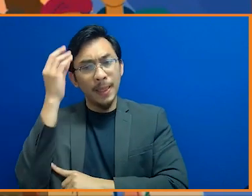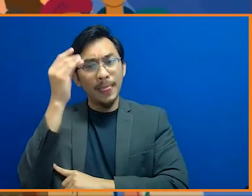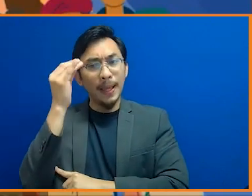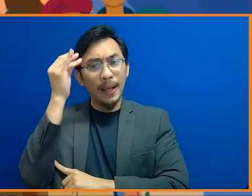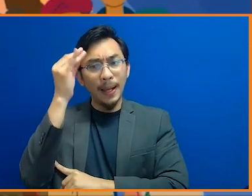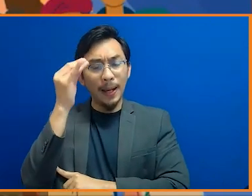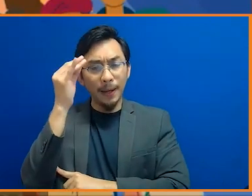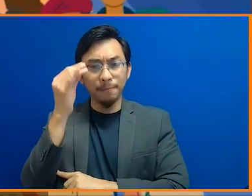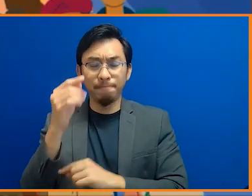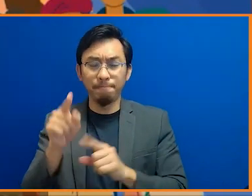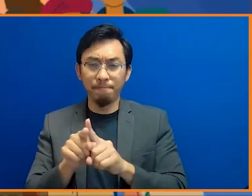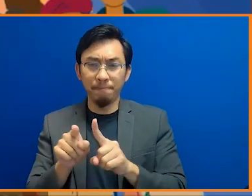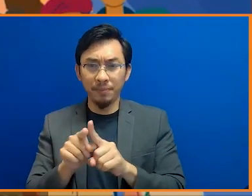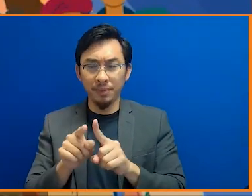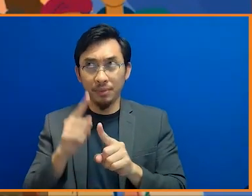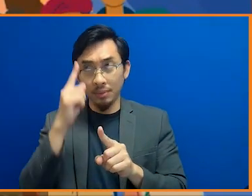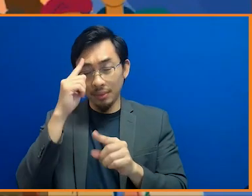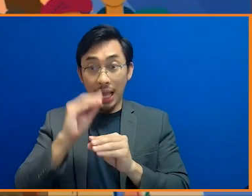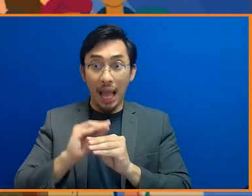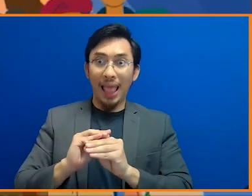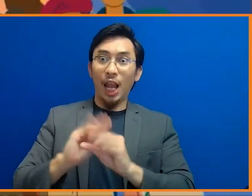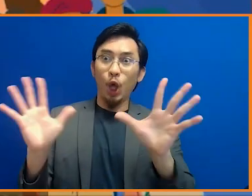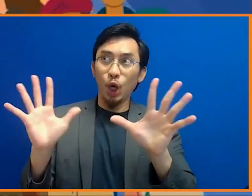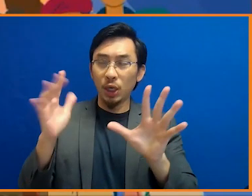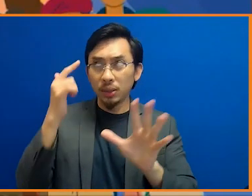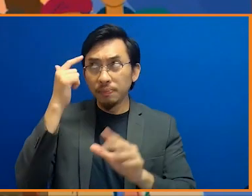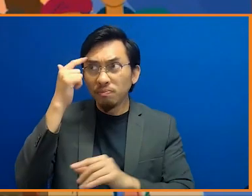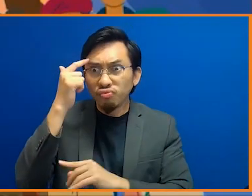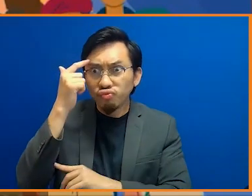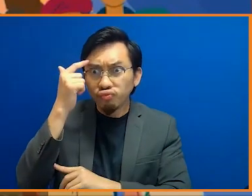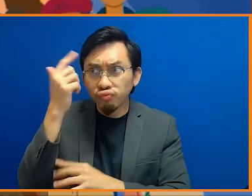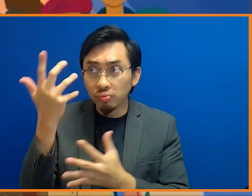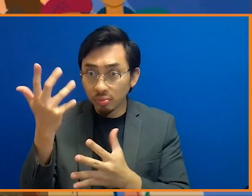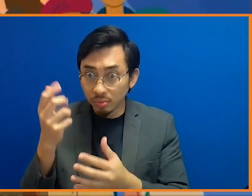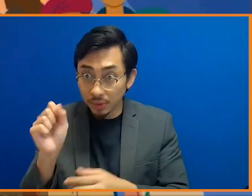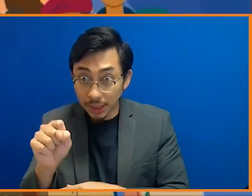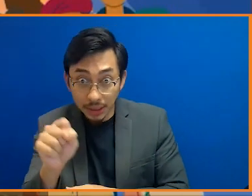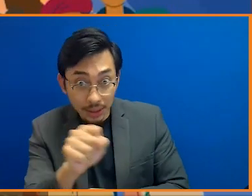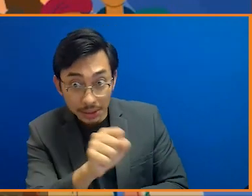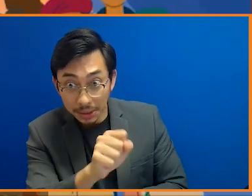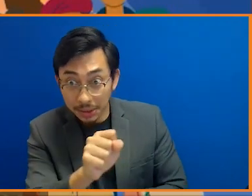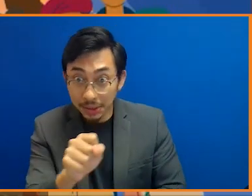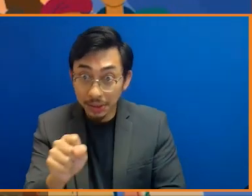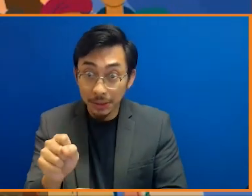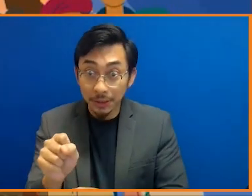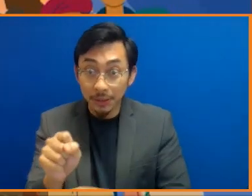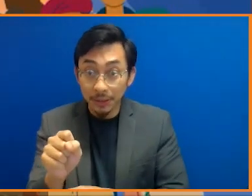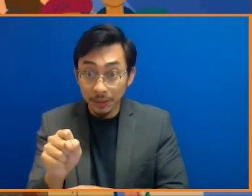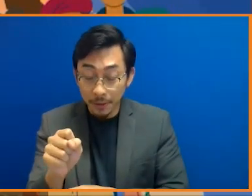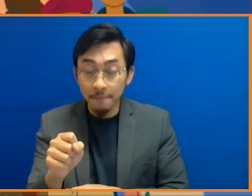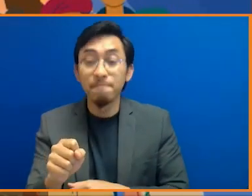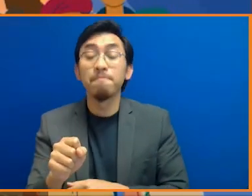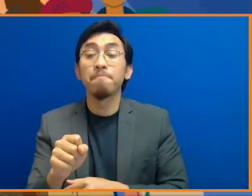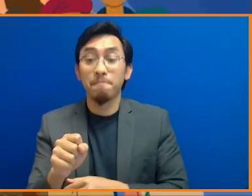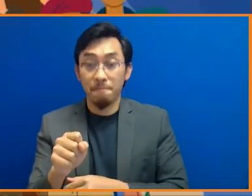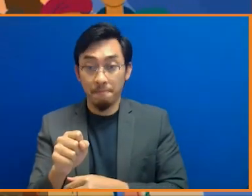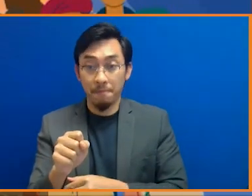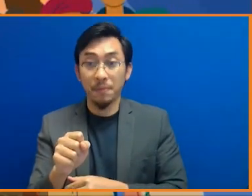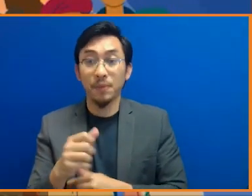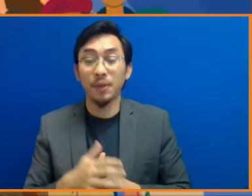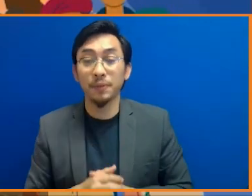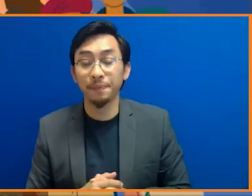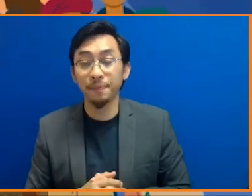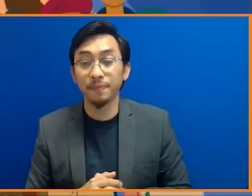we need to think about this more comprehensive, not biased, right? Um,